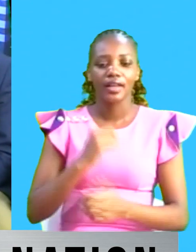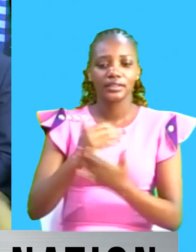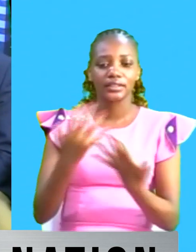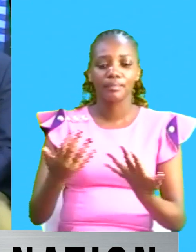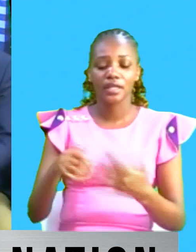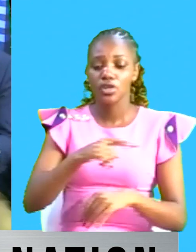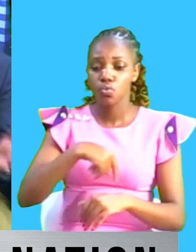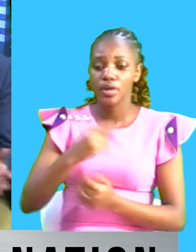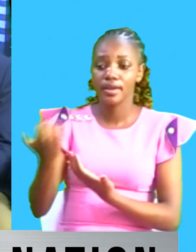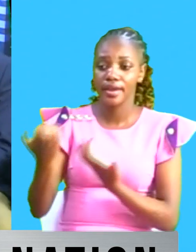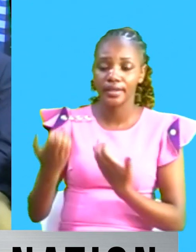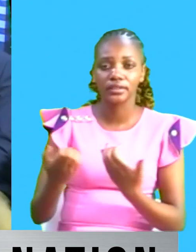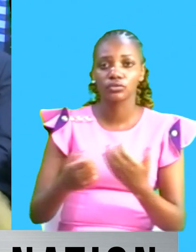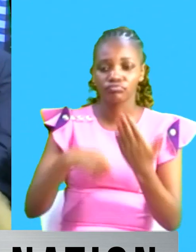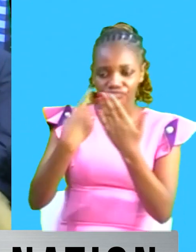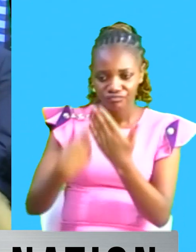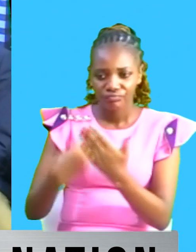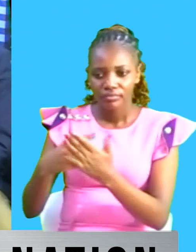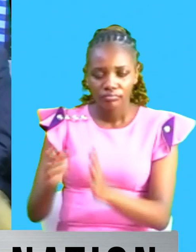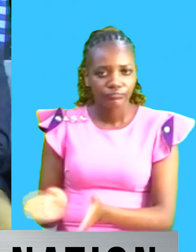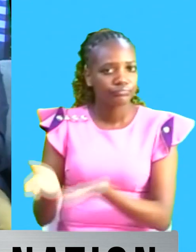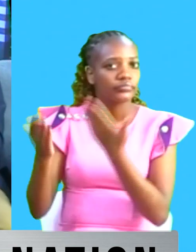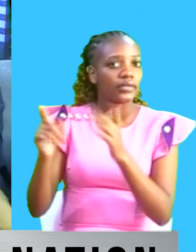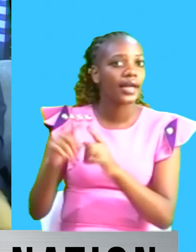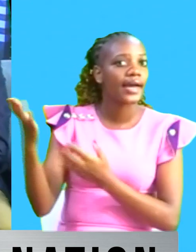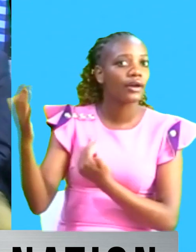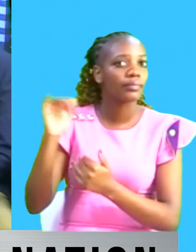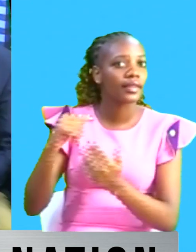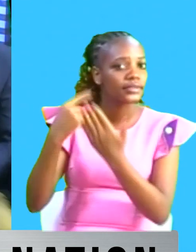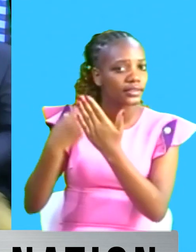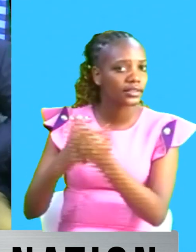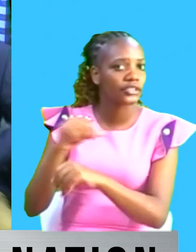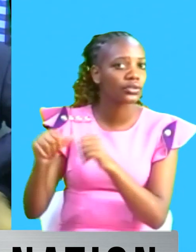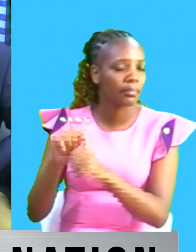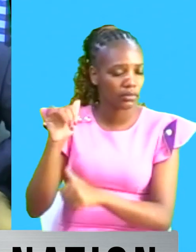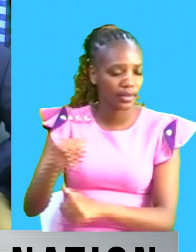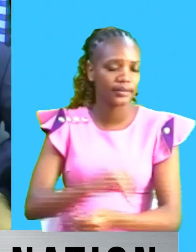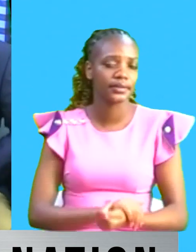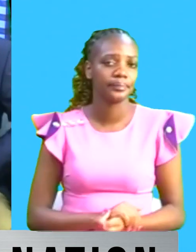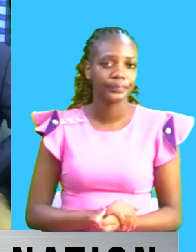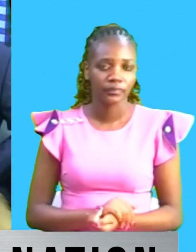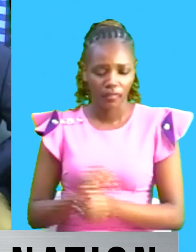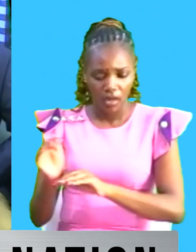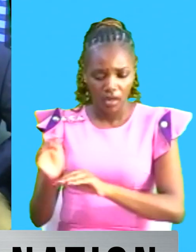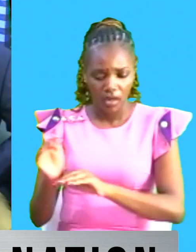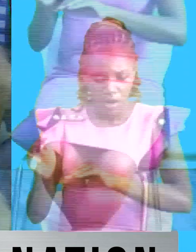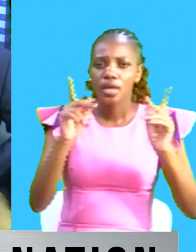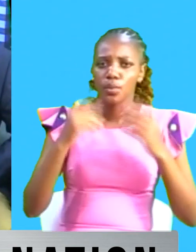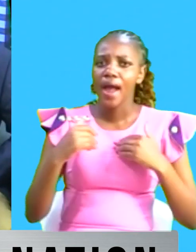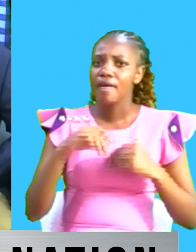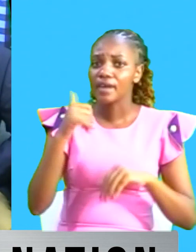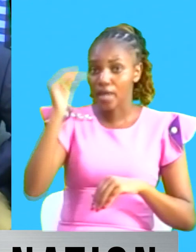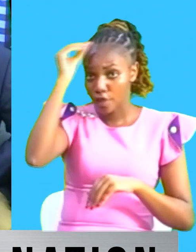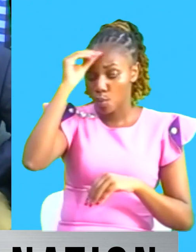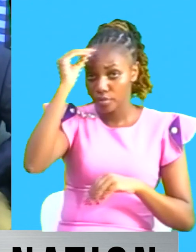that we really need to broaden this discussion. I hope that is what the discussions are about here. Yeah, there's another angle of the police. We